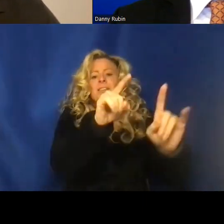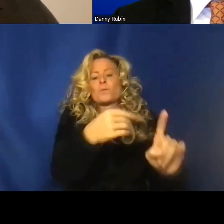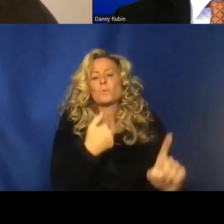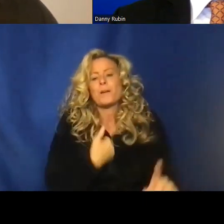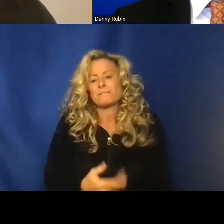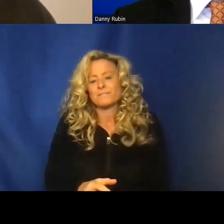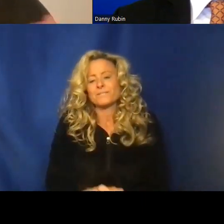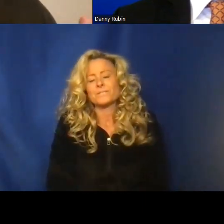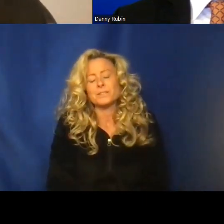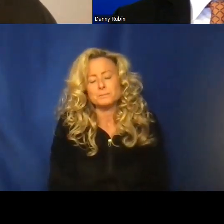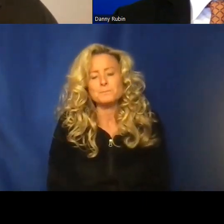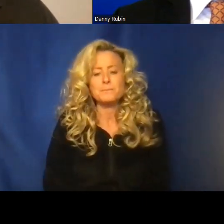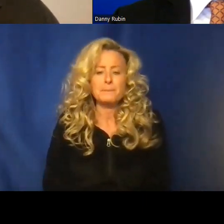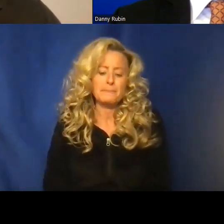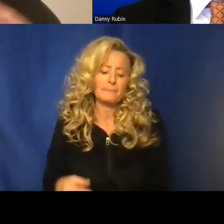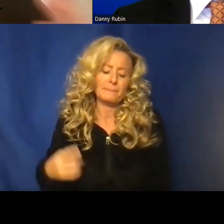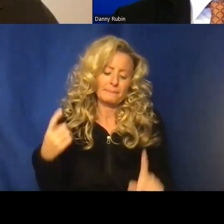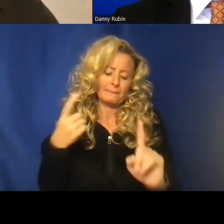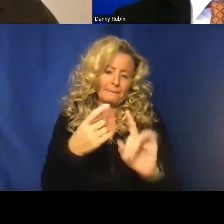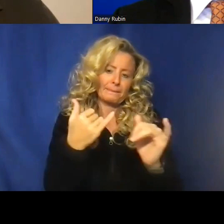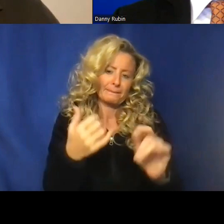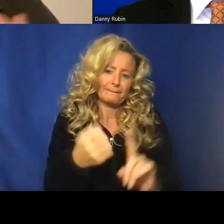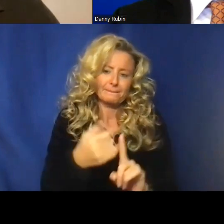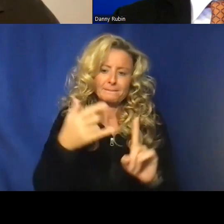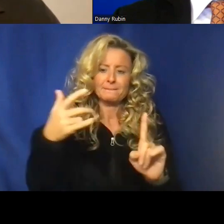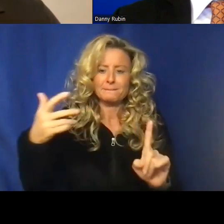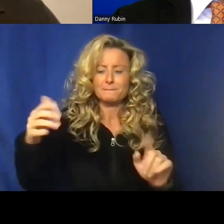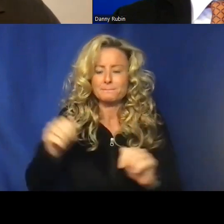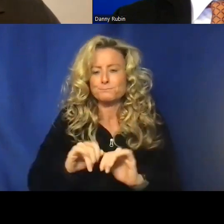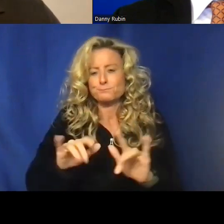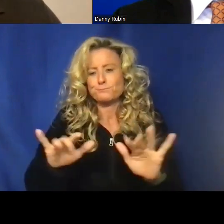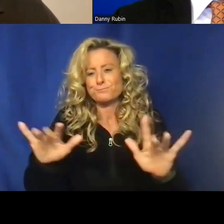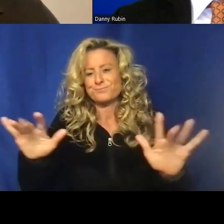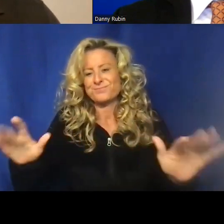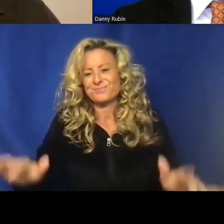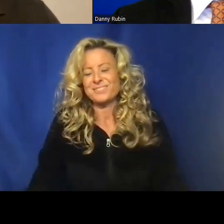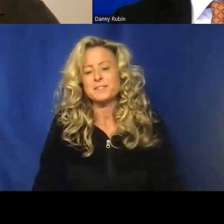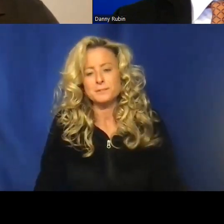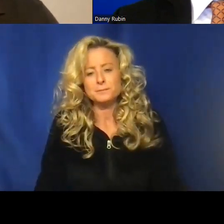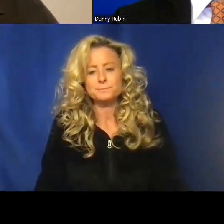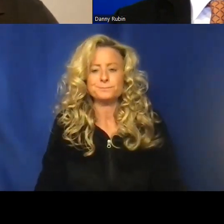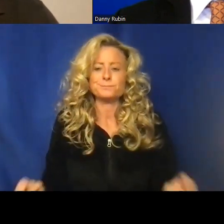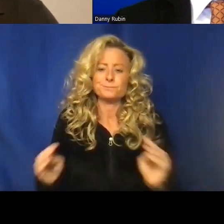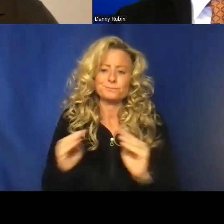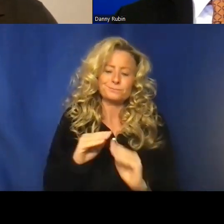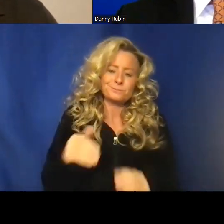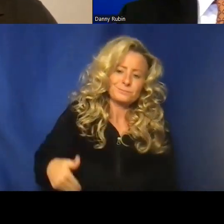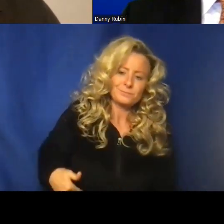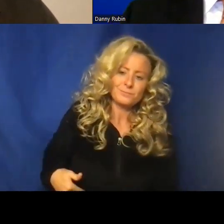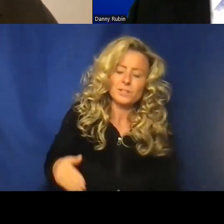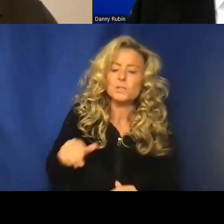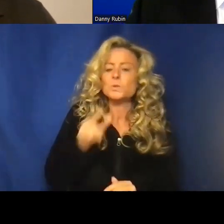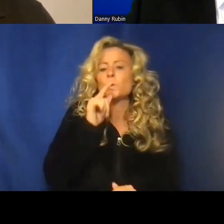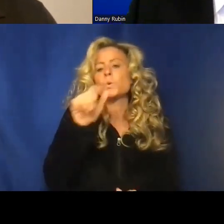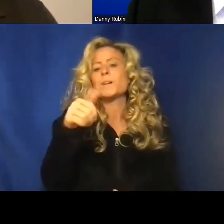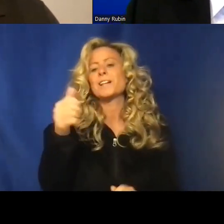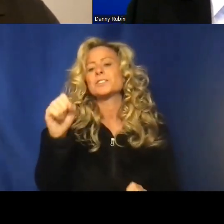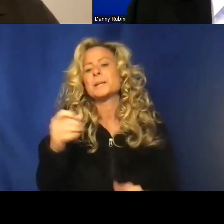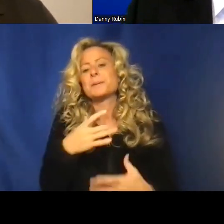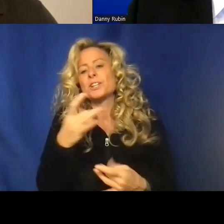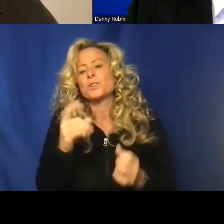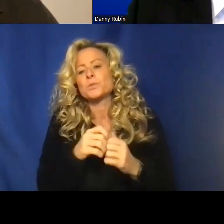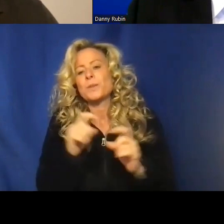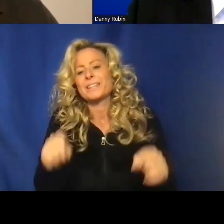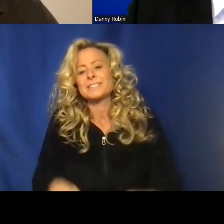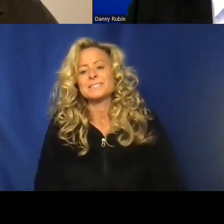And so our goal now is to expand beyond that early adopter group, the most intuitive group, and say, okay, who else could be interested in